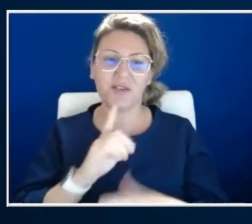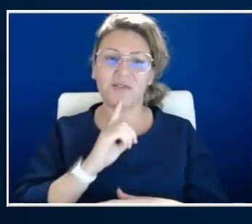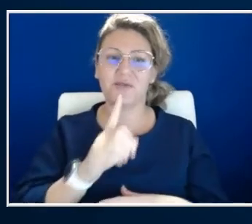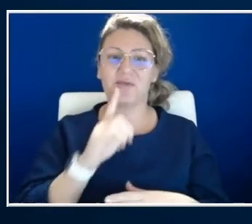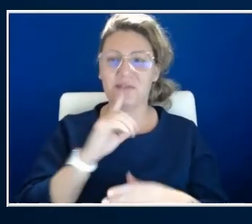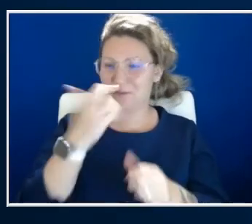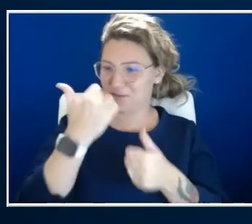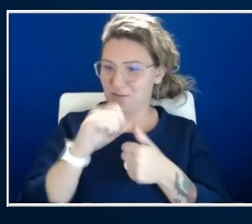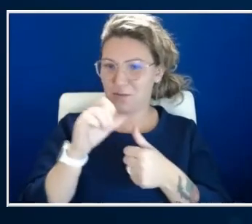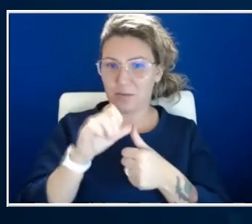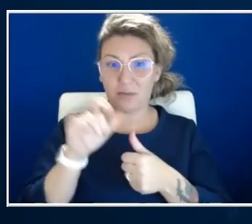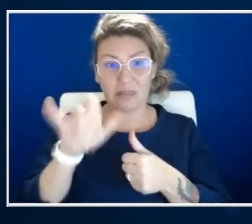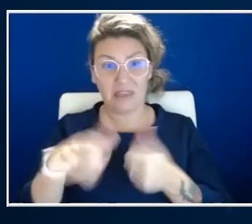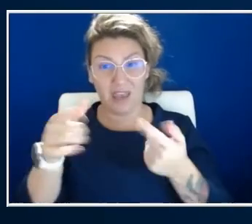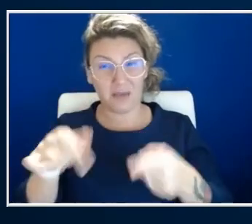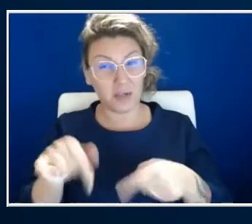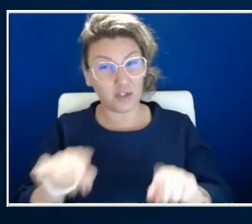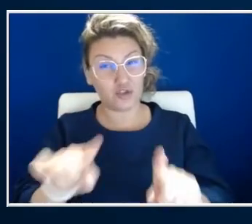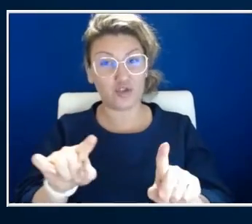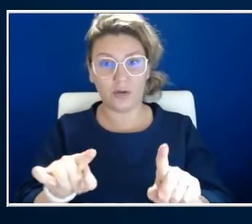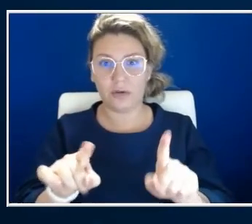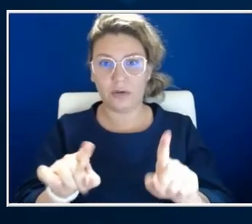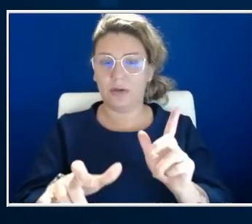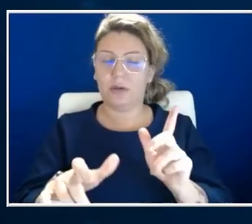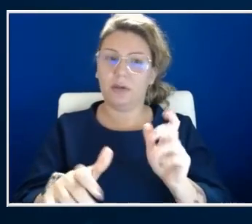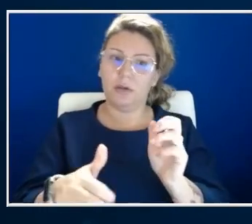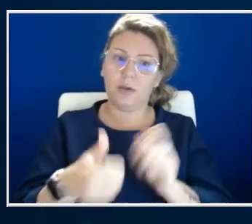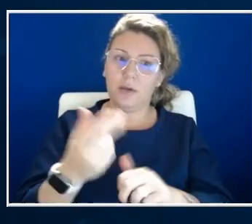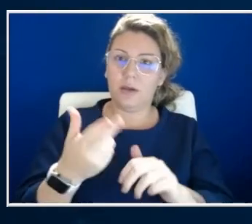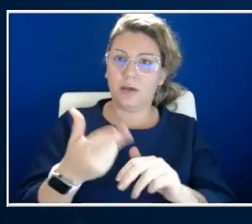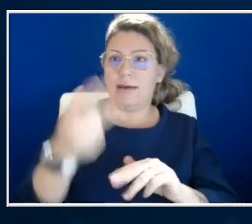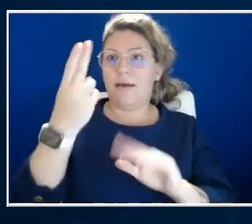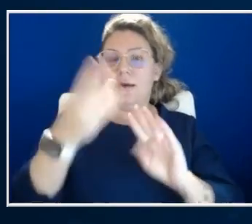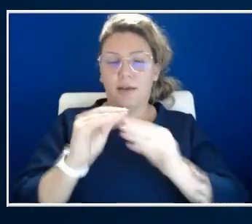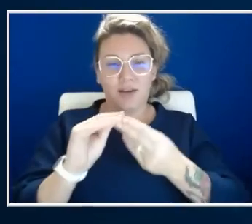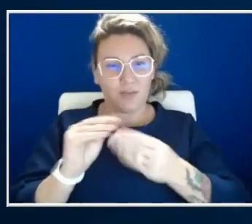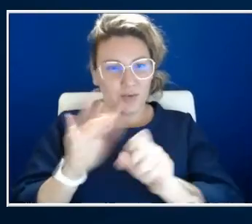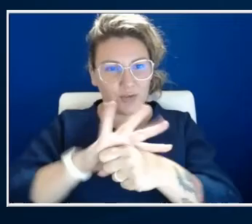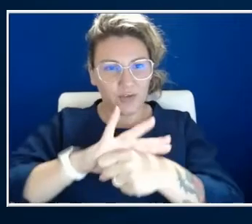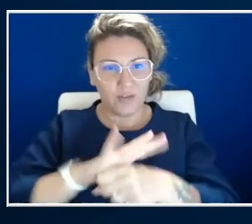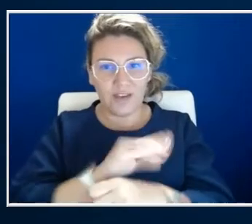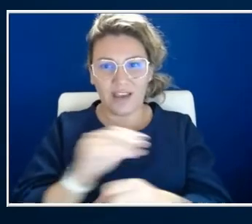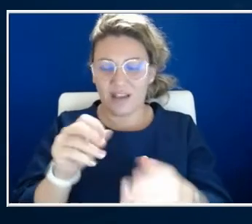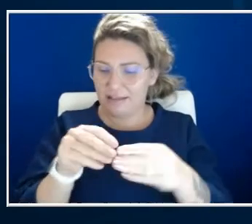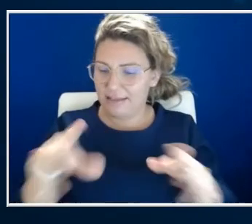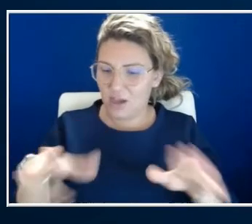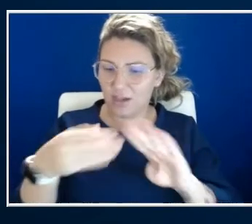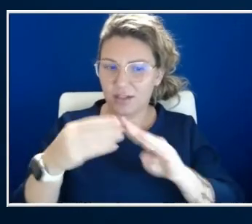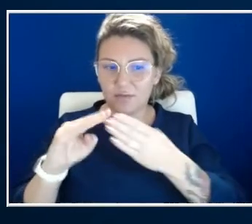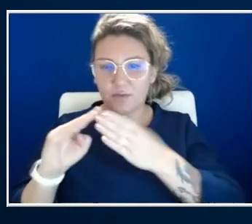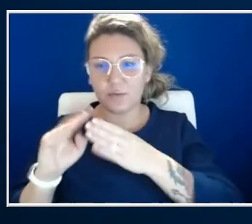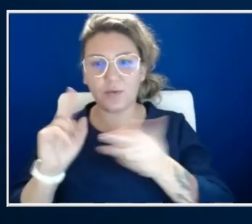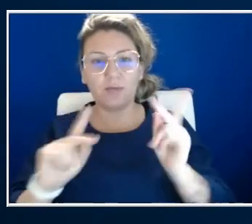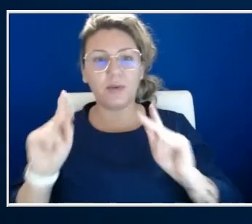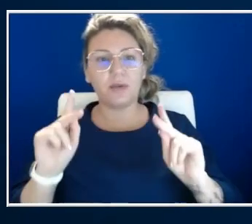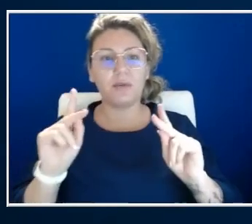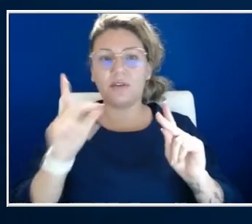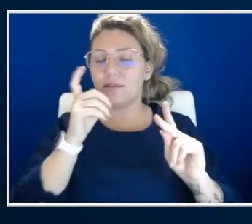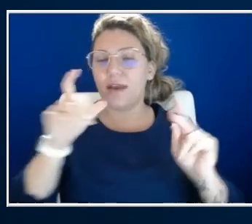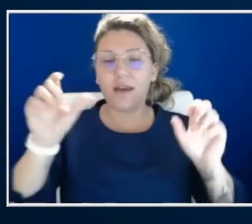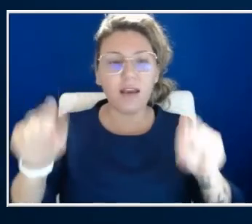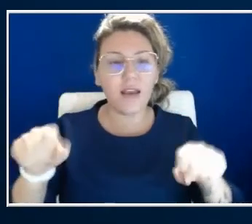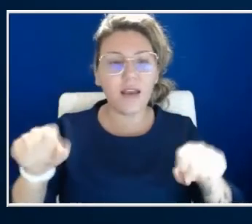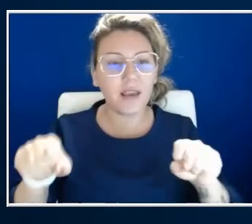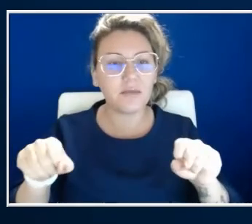happened during the height of COVID. Mm-hmm. And, I think we talk a lot about loss of community and how how when we are not able to sort of